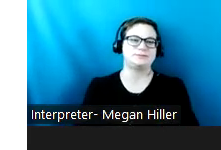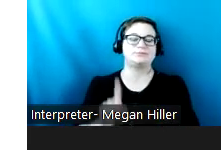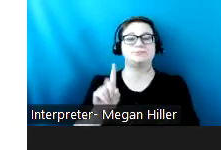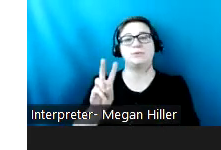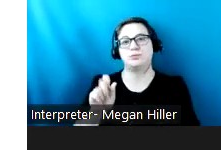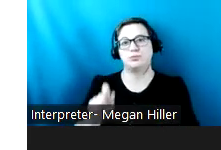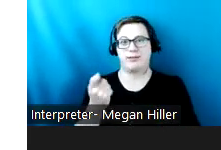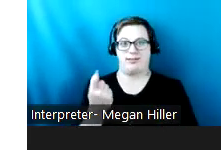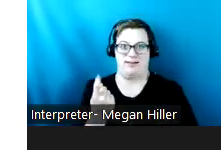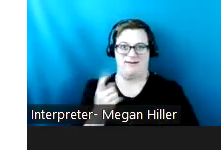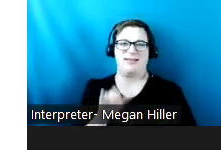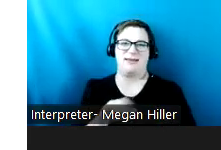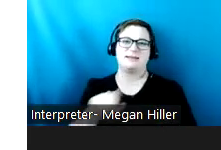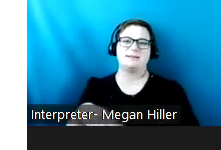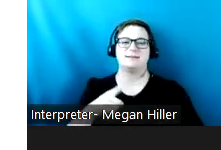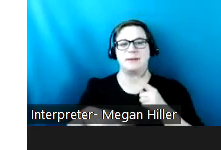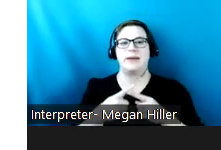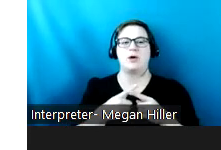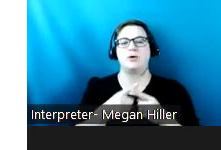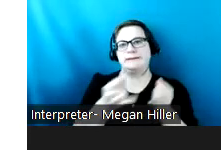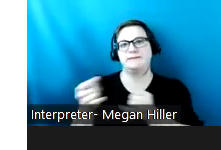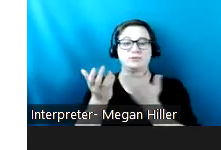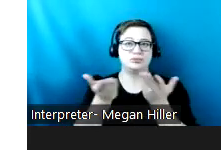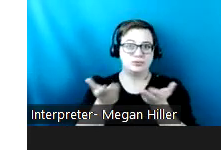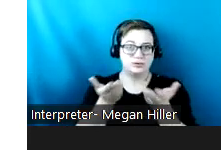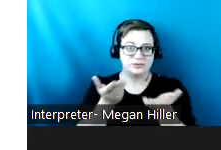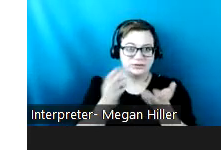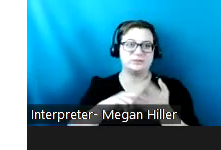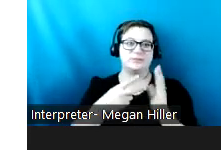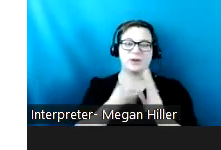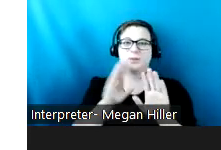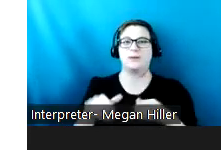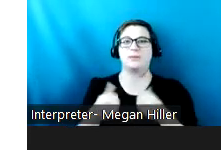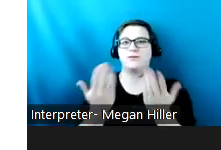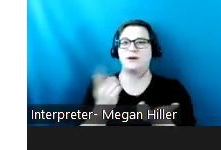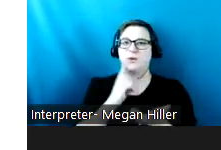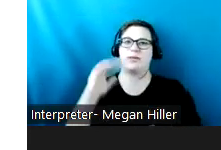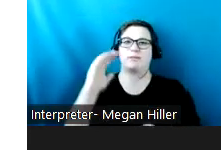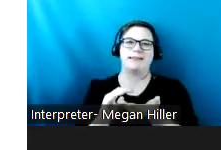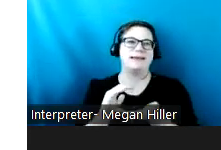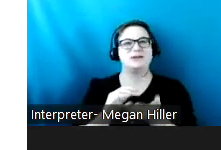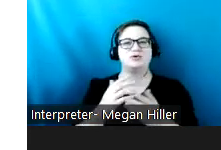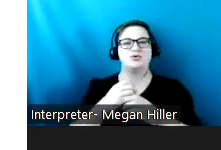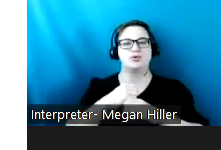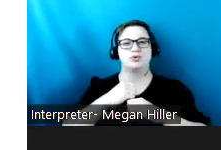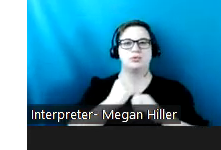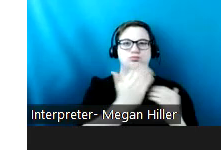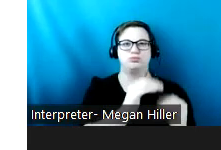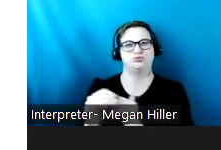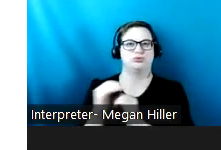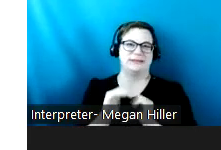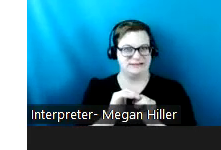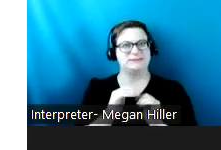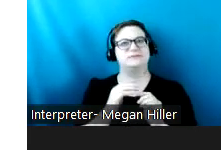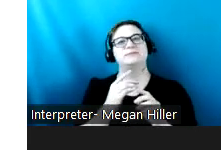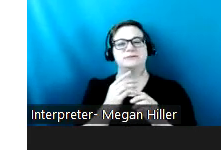2.11 is our part on individual services, so that services are provided in the least restrictive and most integrated appropriate